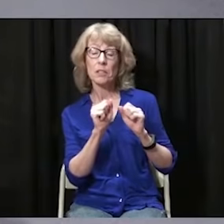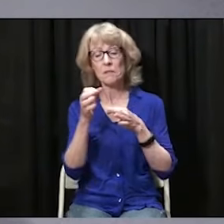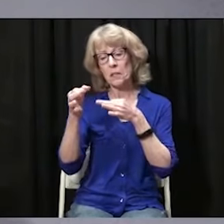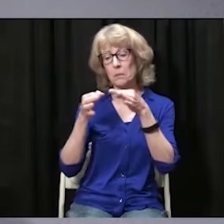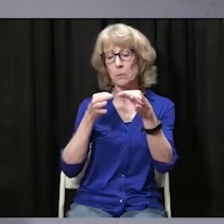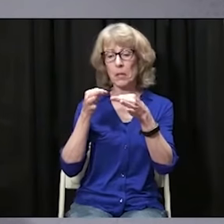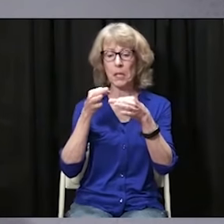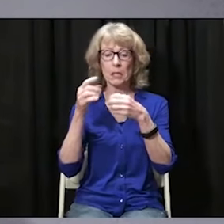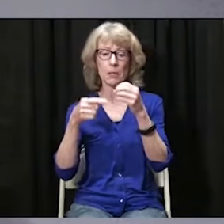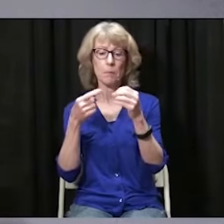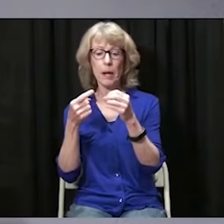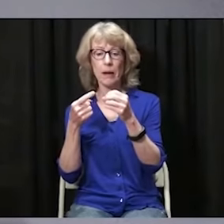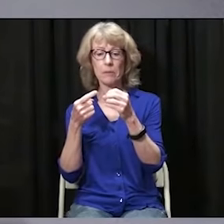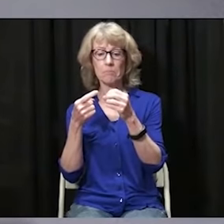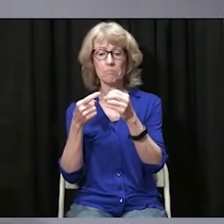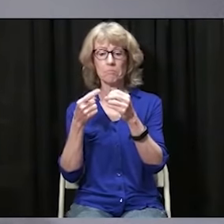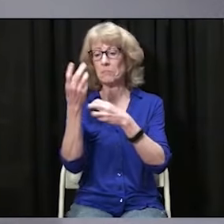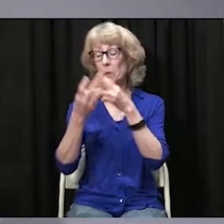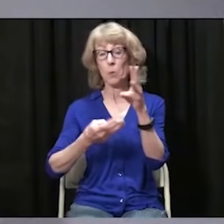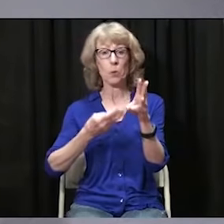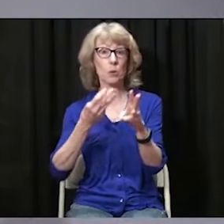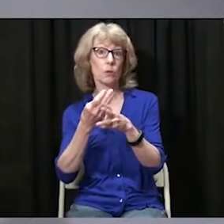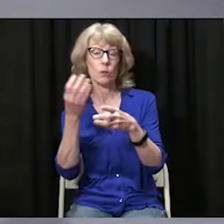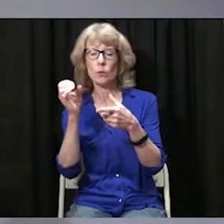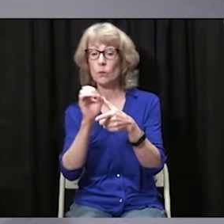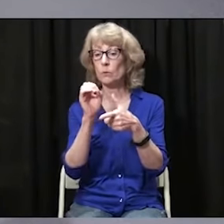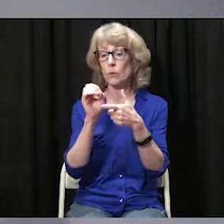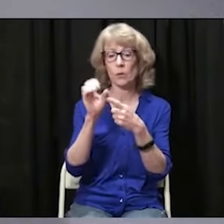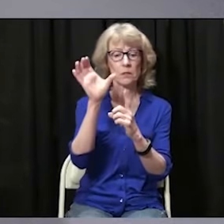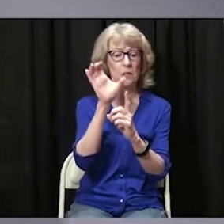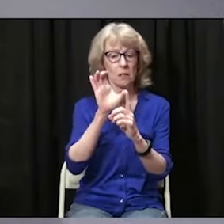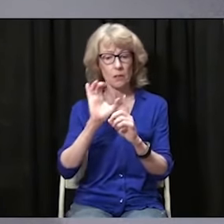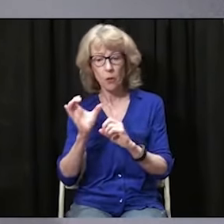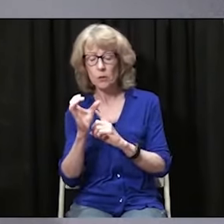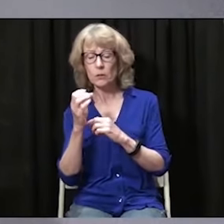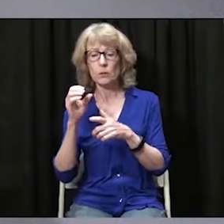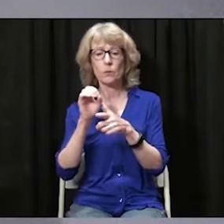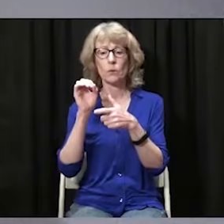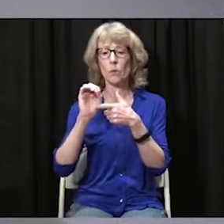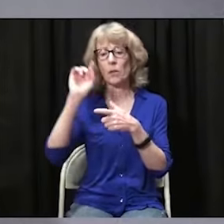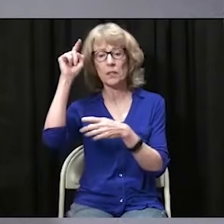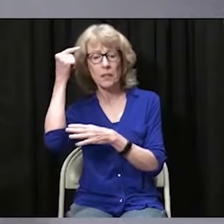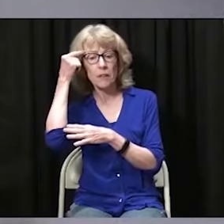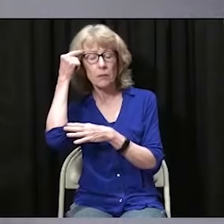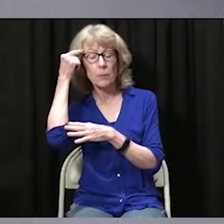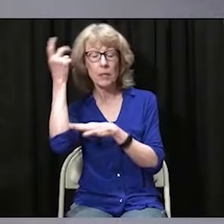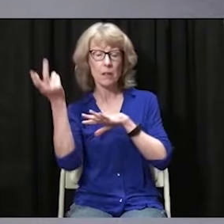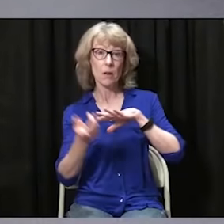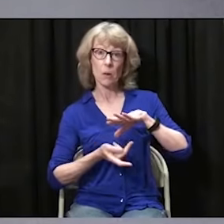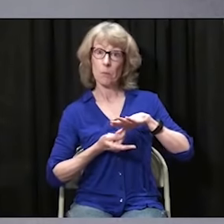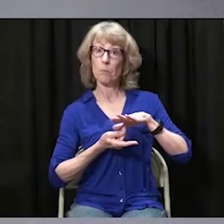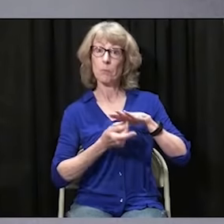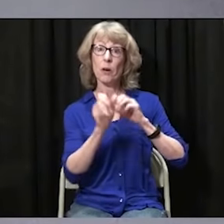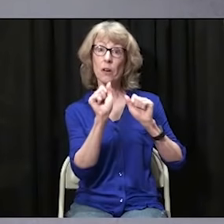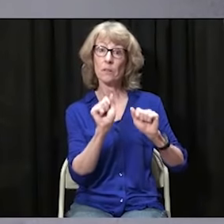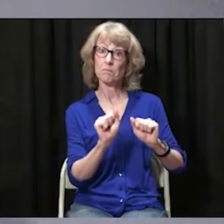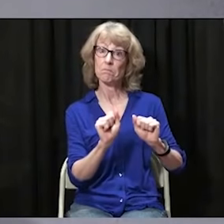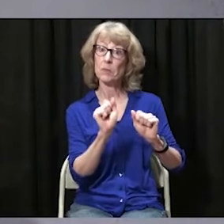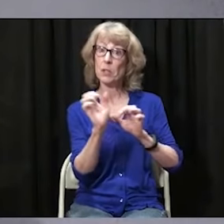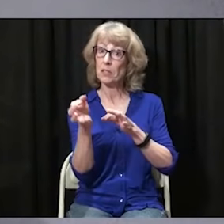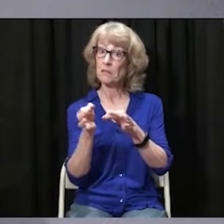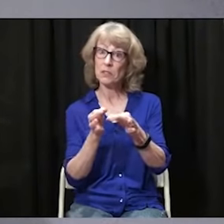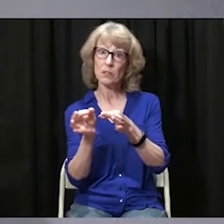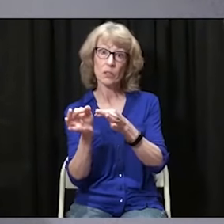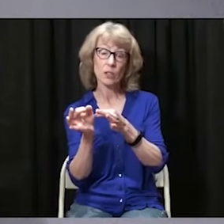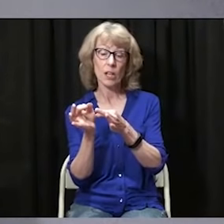magnitude of civilization, or culture, or government, or he could have talked about the sacredness of the